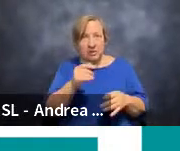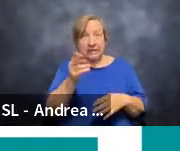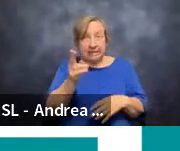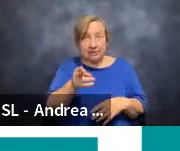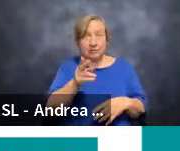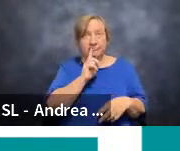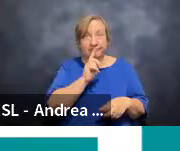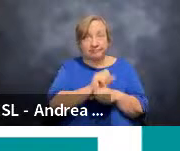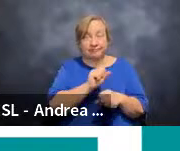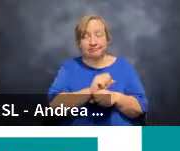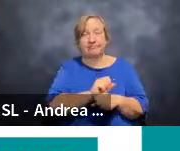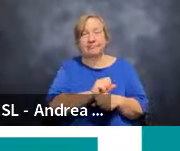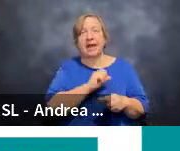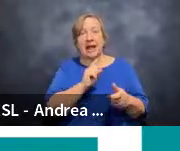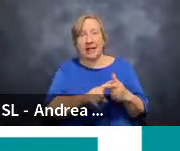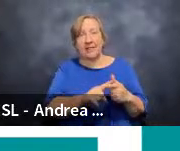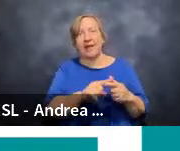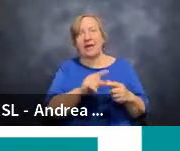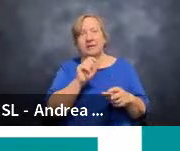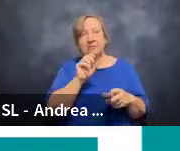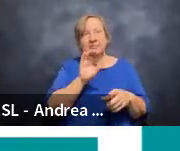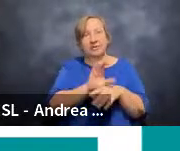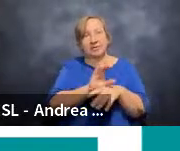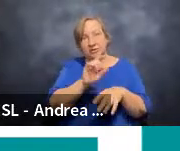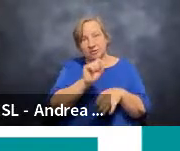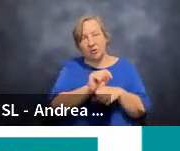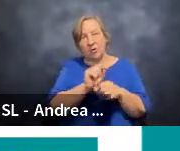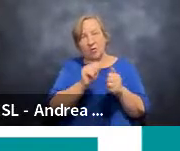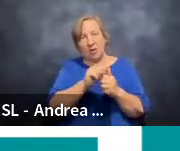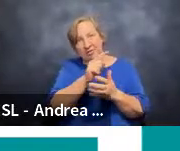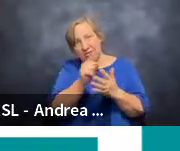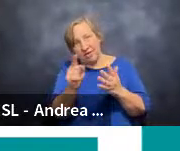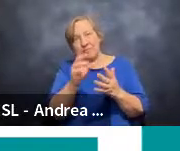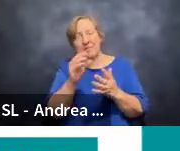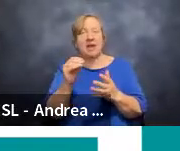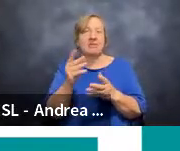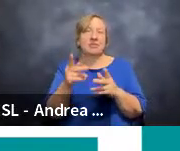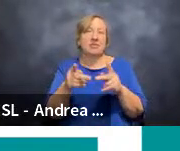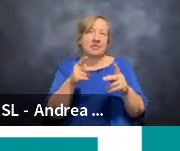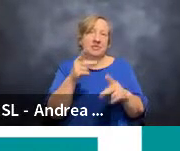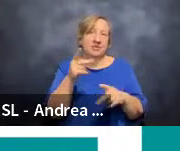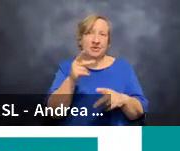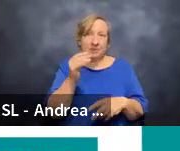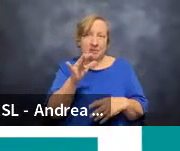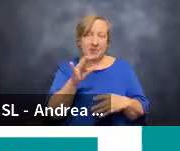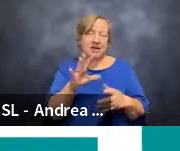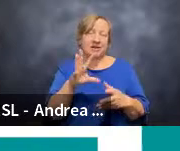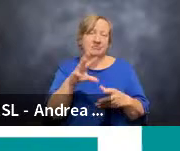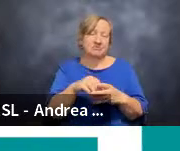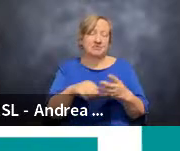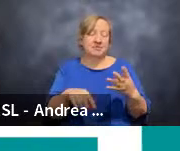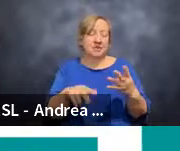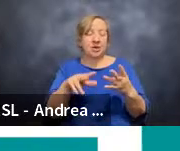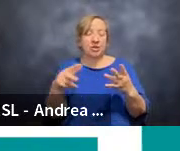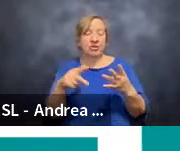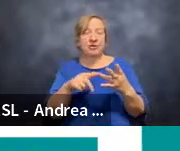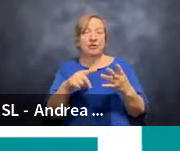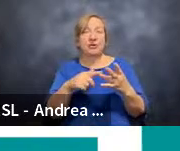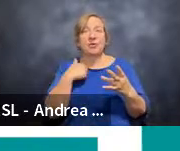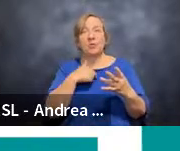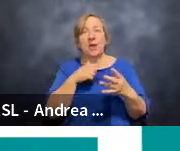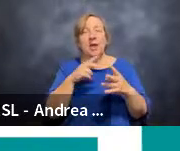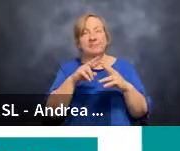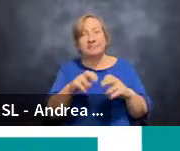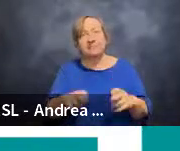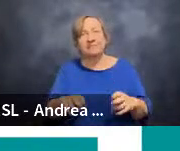in consultation with the Section 106 consulting parties and the public. In step 3, we then assess the potential effects